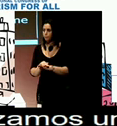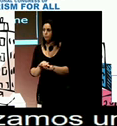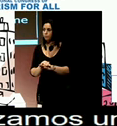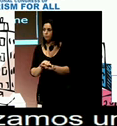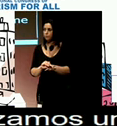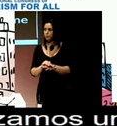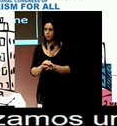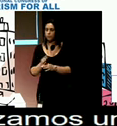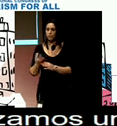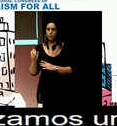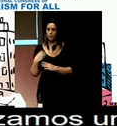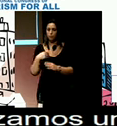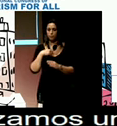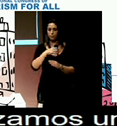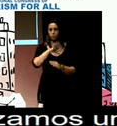regulations,